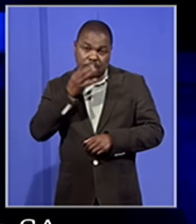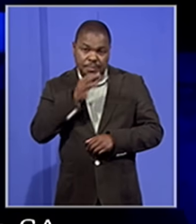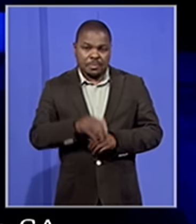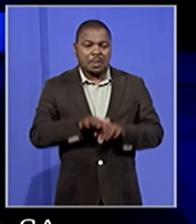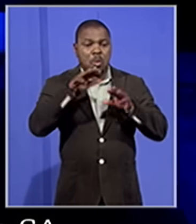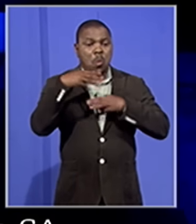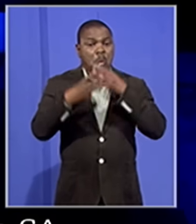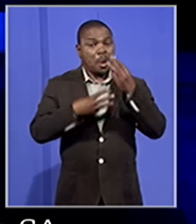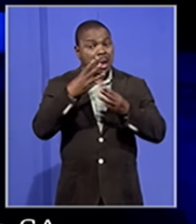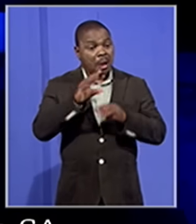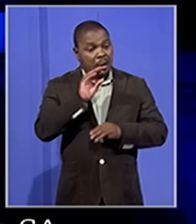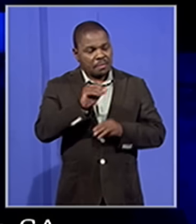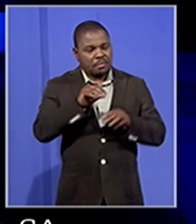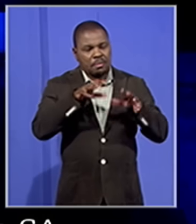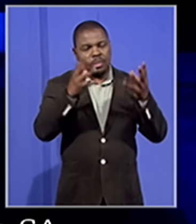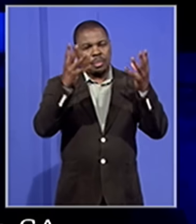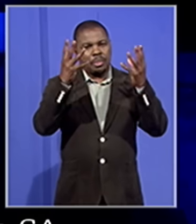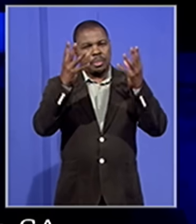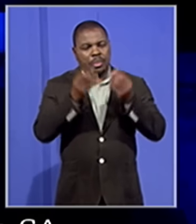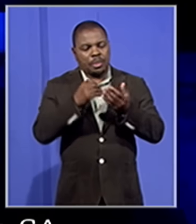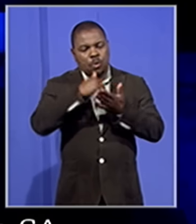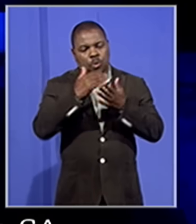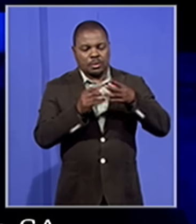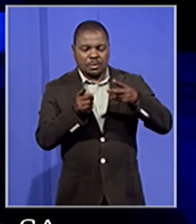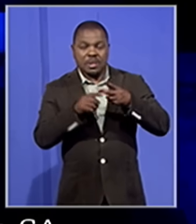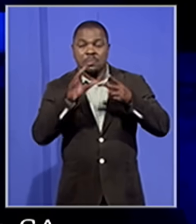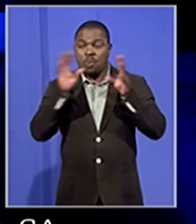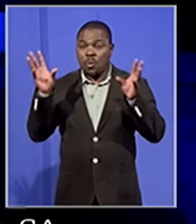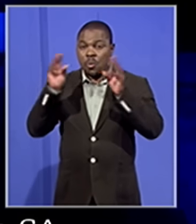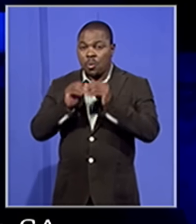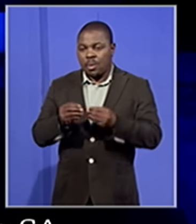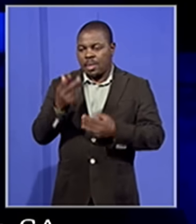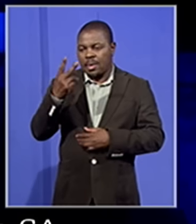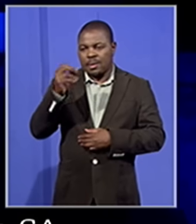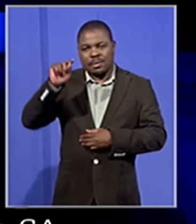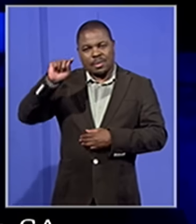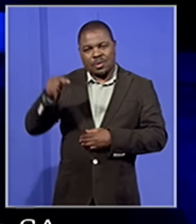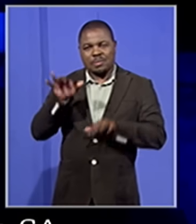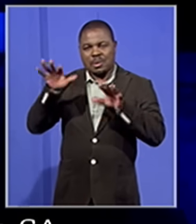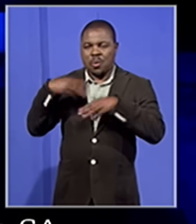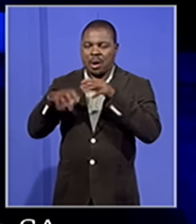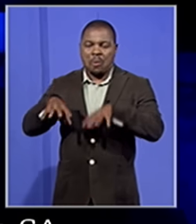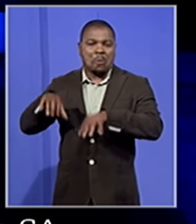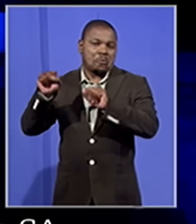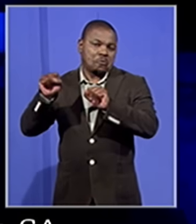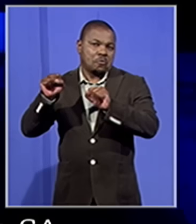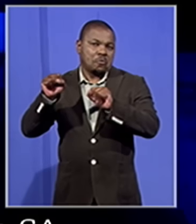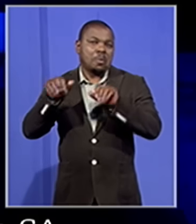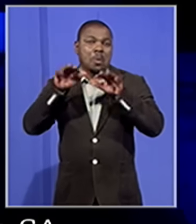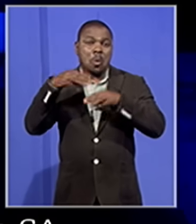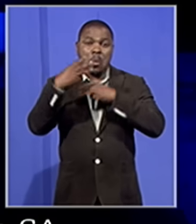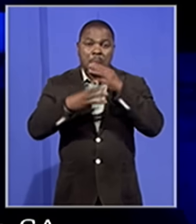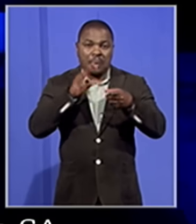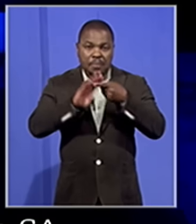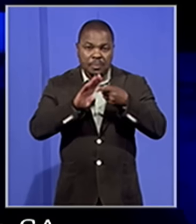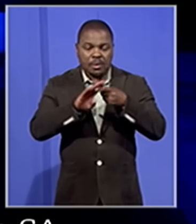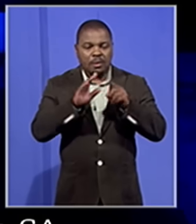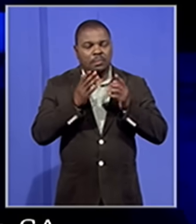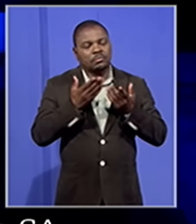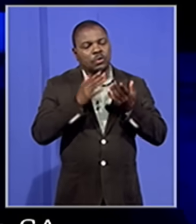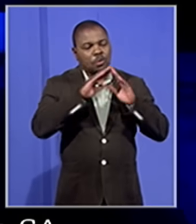e theohile kotareng ya bobedi ka palohare ya batho ba 80,000. Palo ya batho ba sebetsang e theohile mafapheng a ditshebeletso